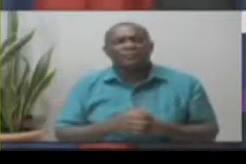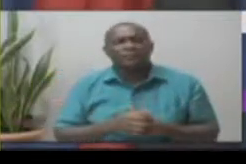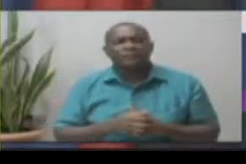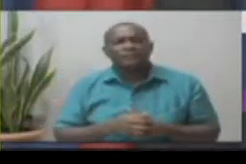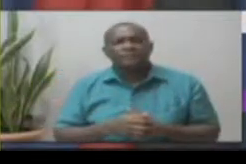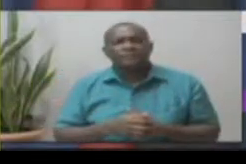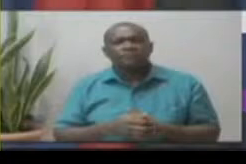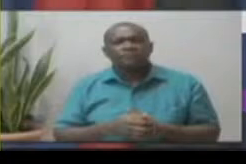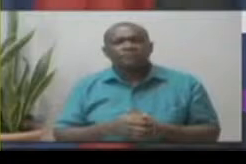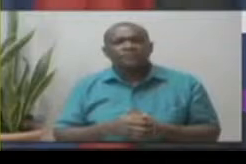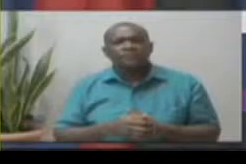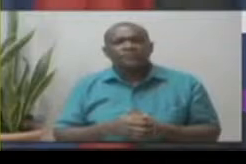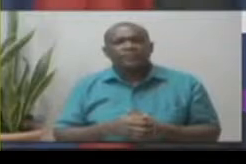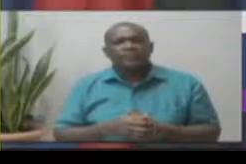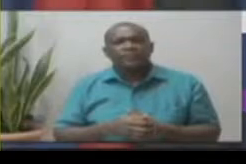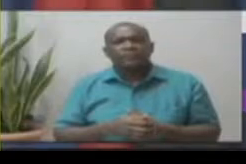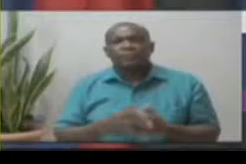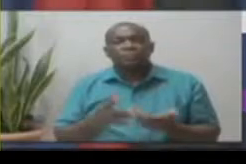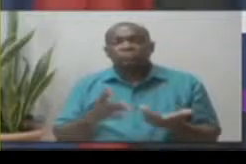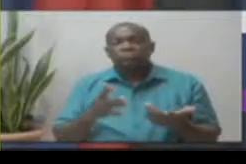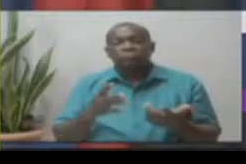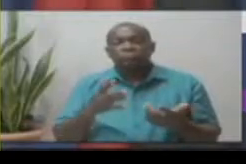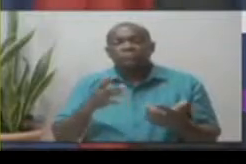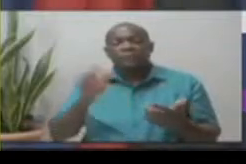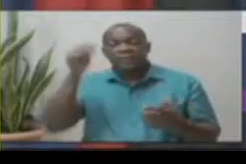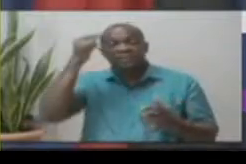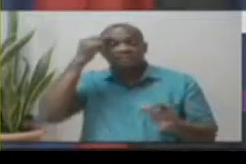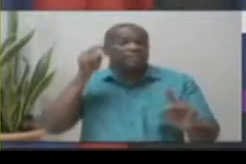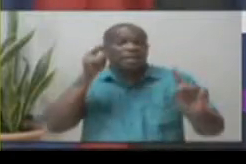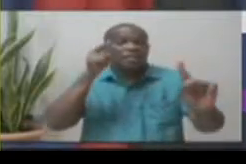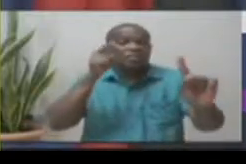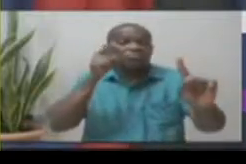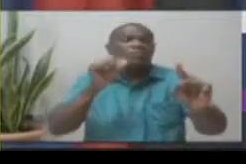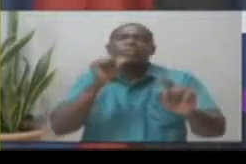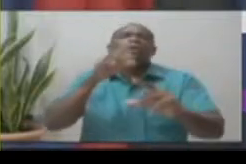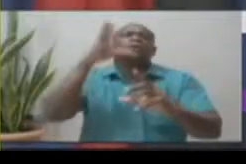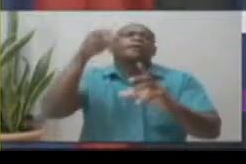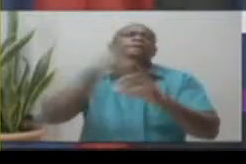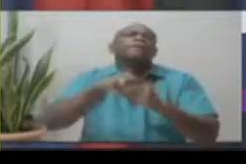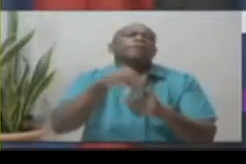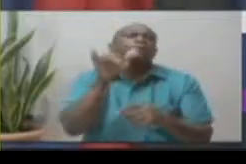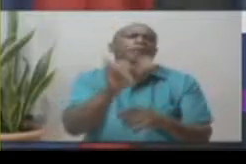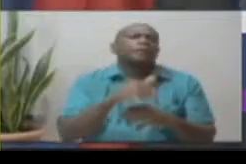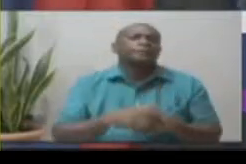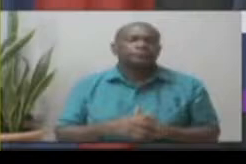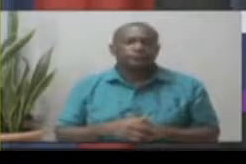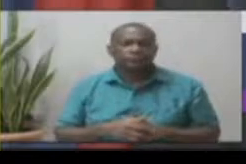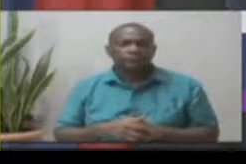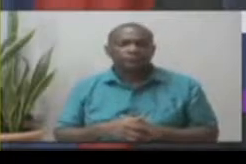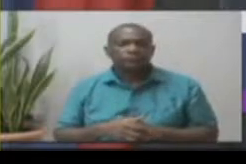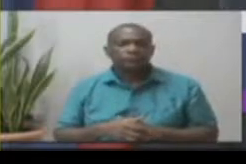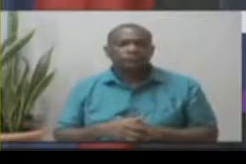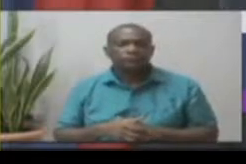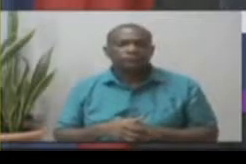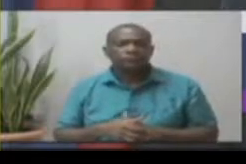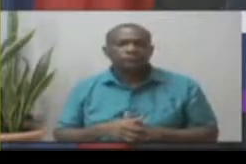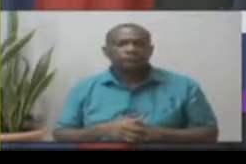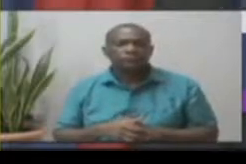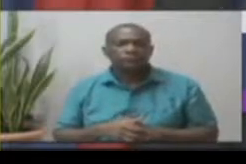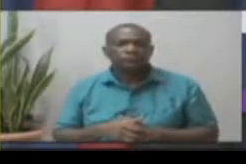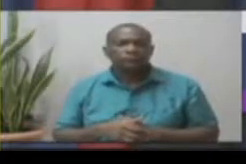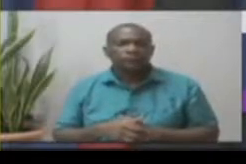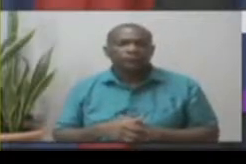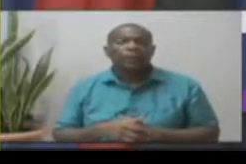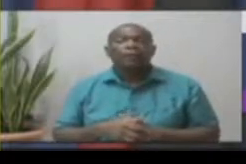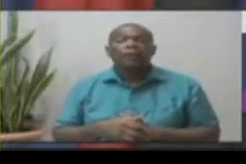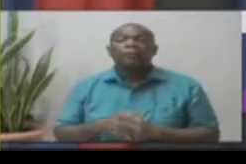there was no intention of the government to interfere with other people's exemptions. In fact, it was put to me